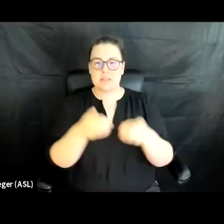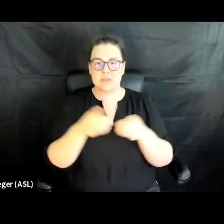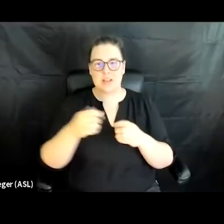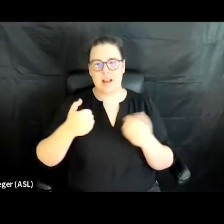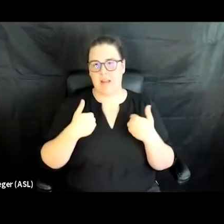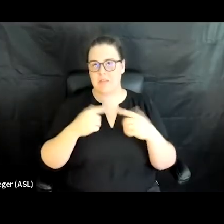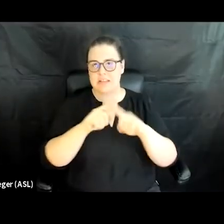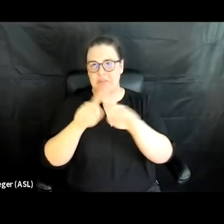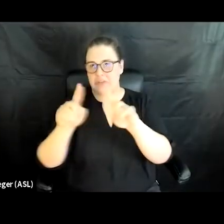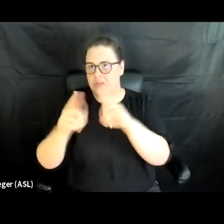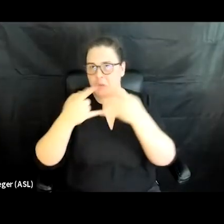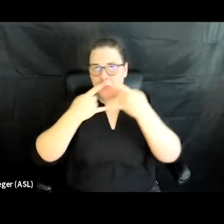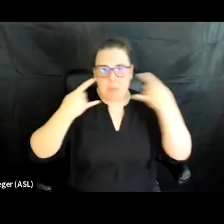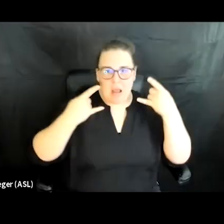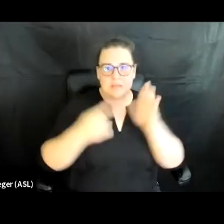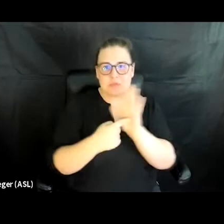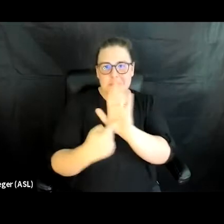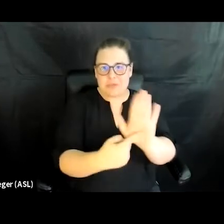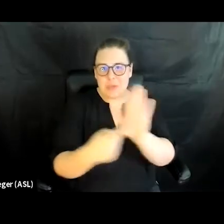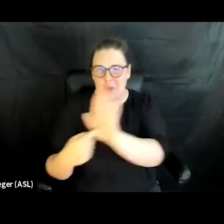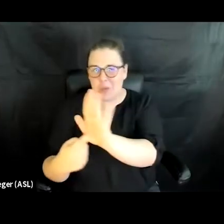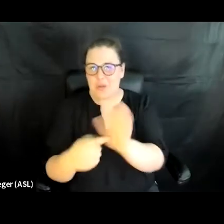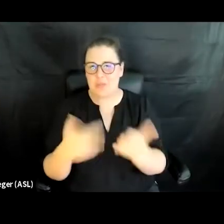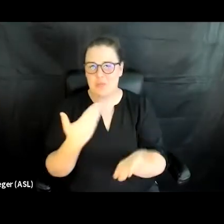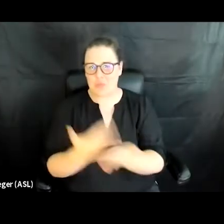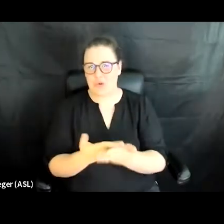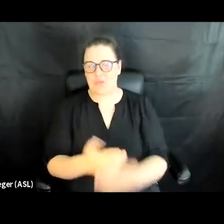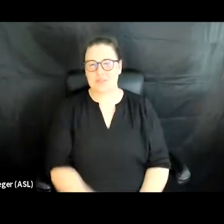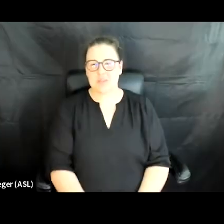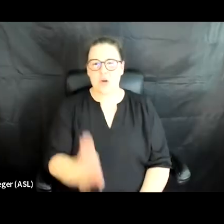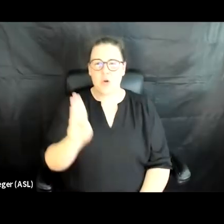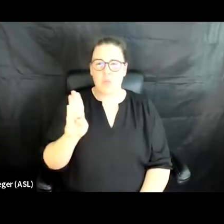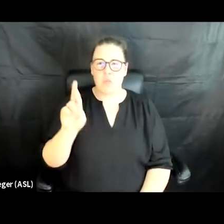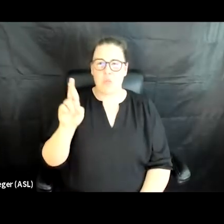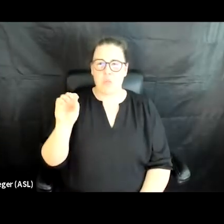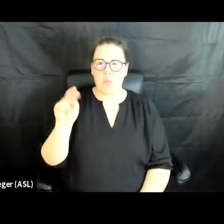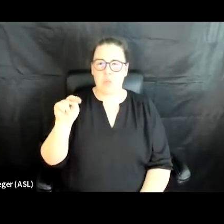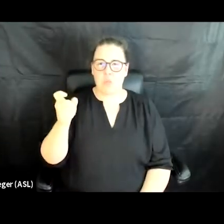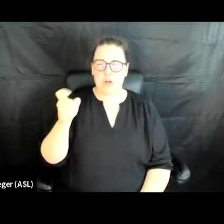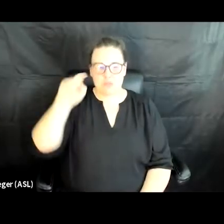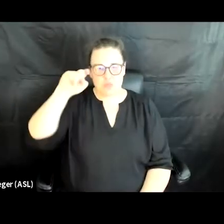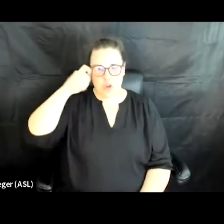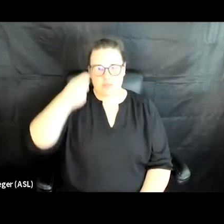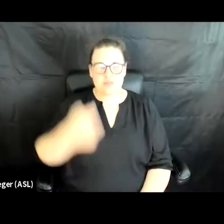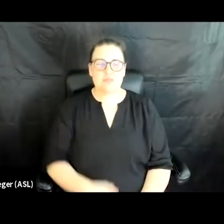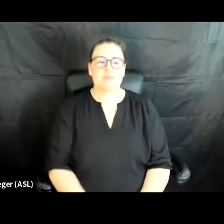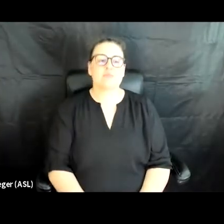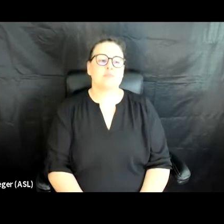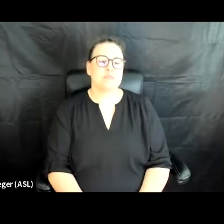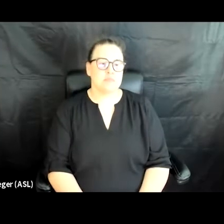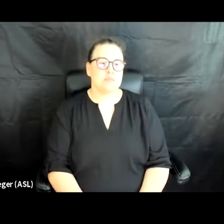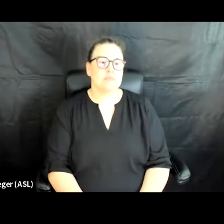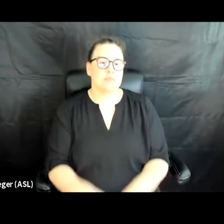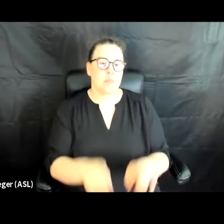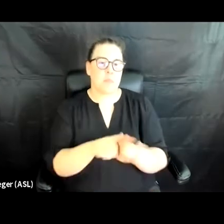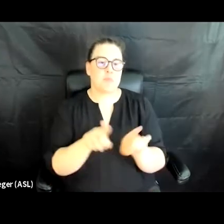to prove it. There's that one, and there's that one, just so that people don't forget. And I also would, so